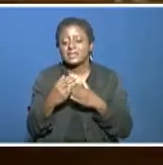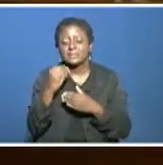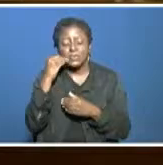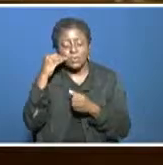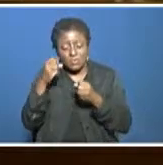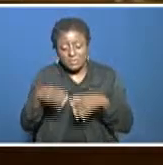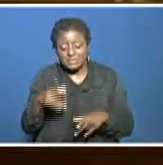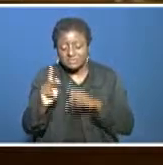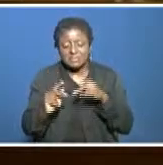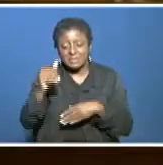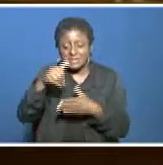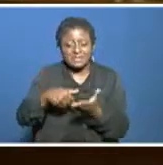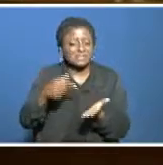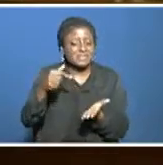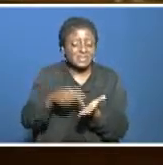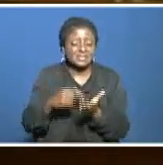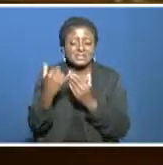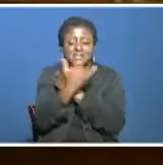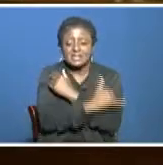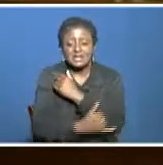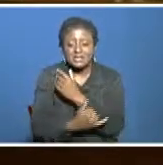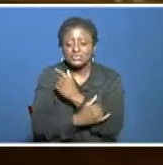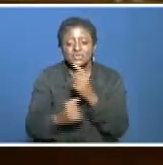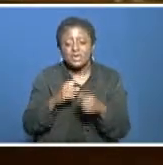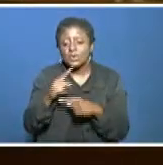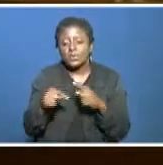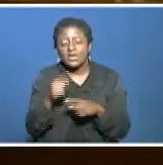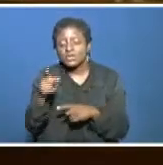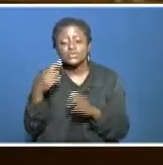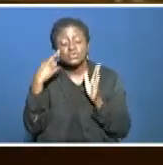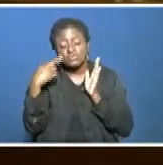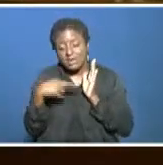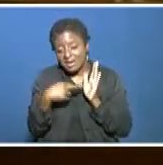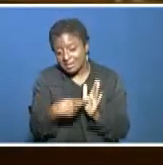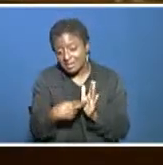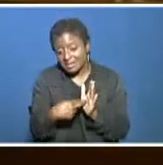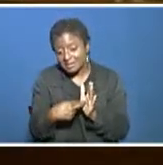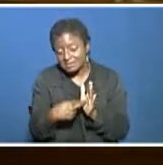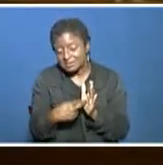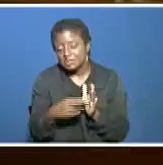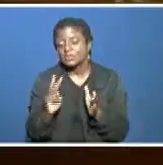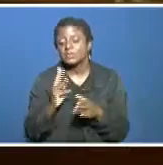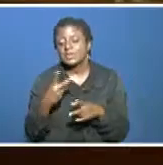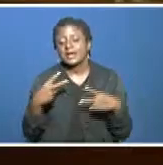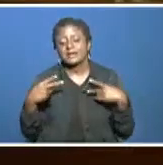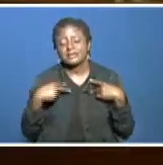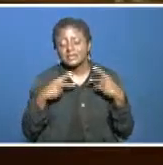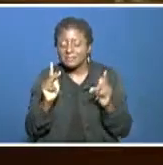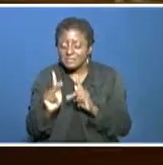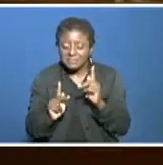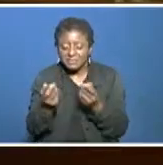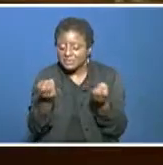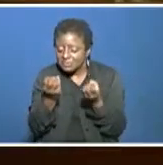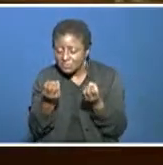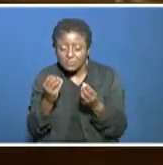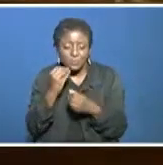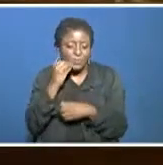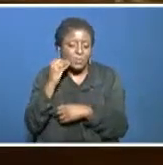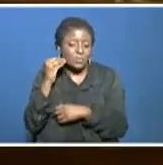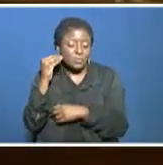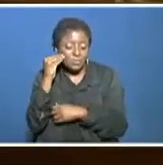country. And when you recognize that we have some homeless people